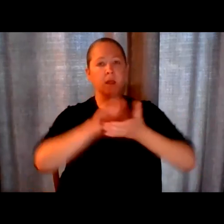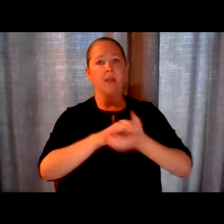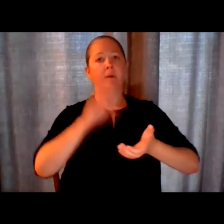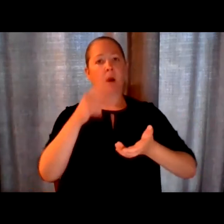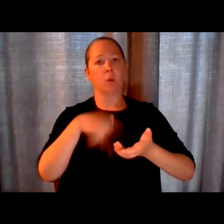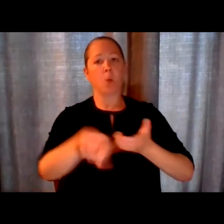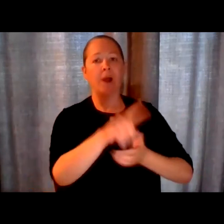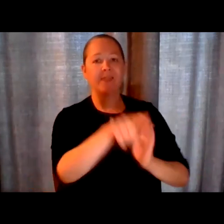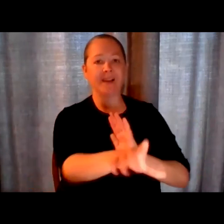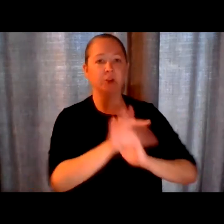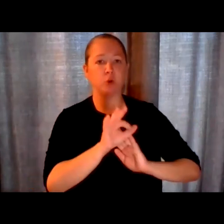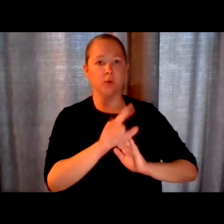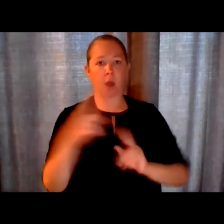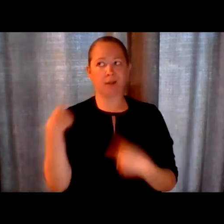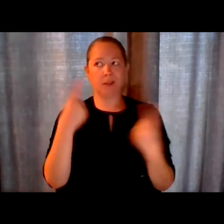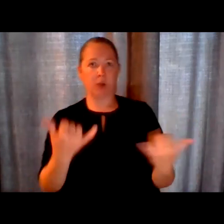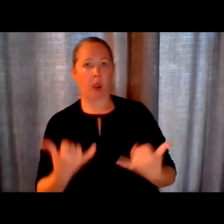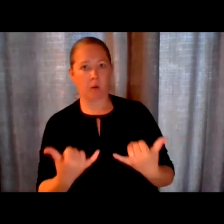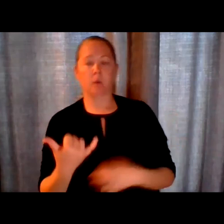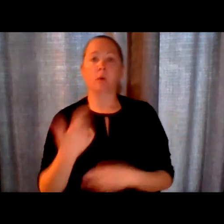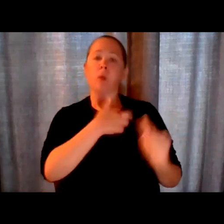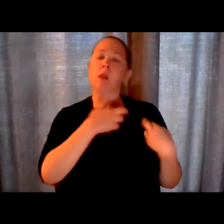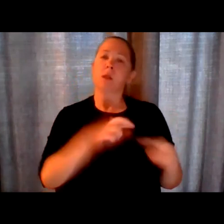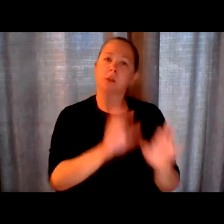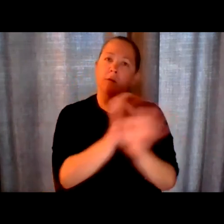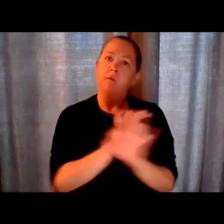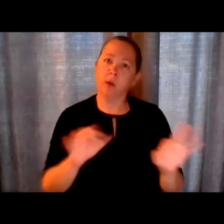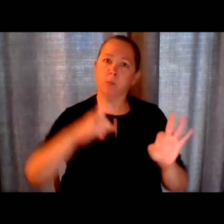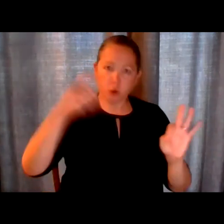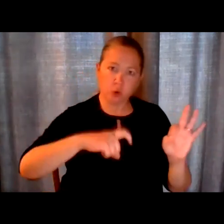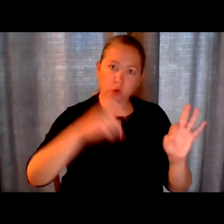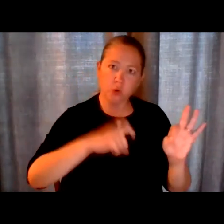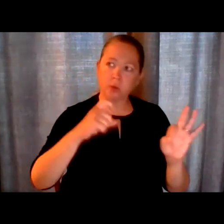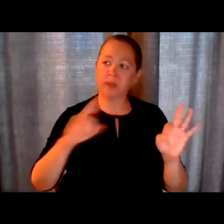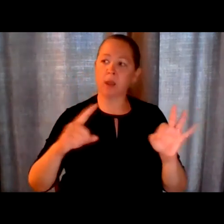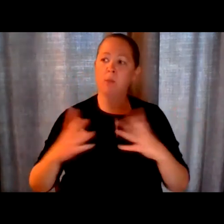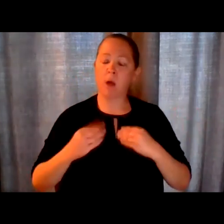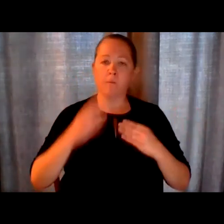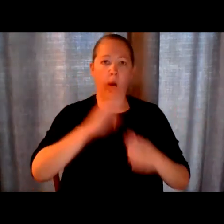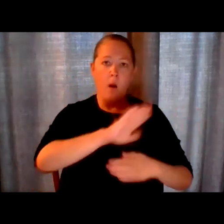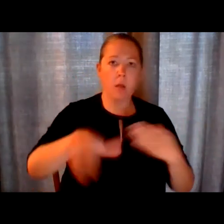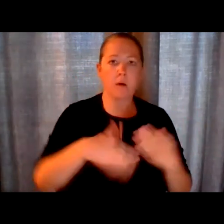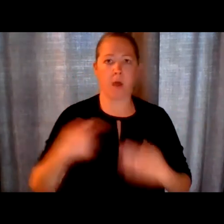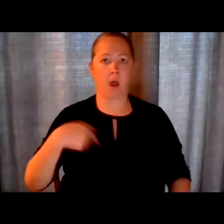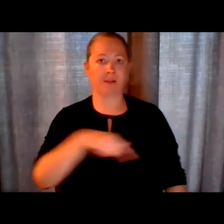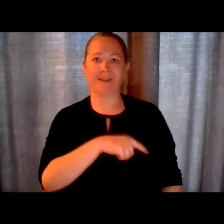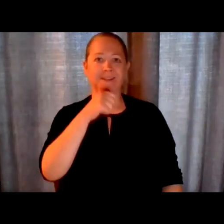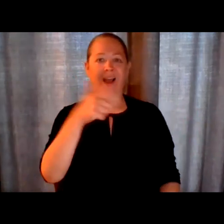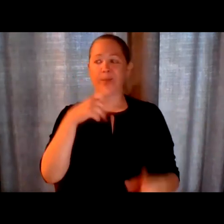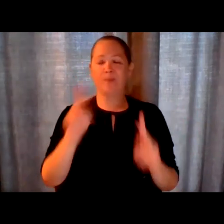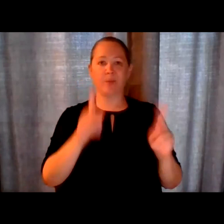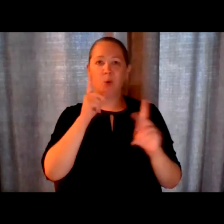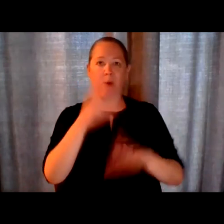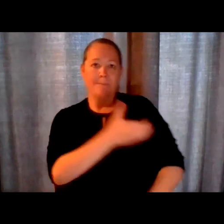now. Religious freedom is supposed to belong to all of us and not just those who hold power. But that